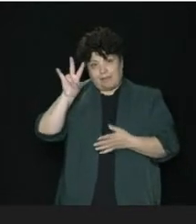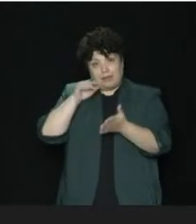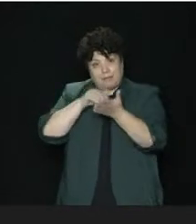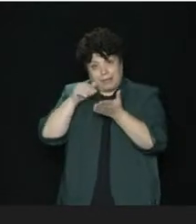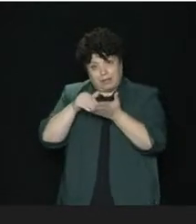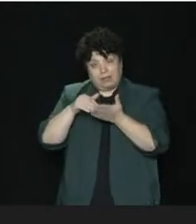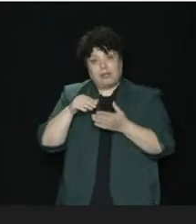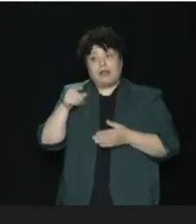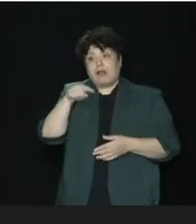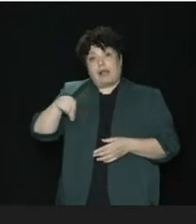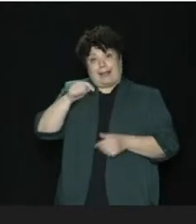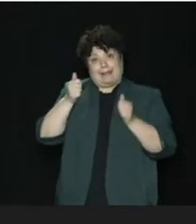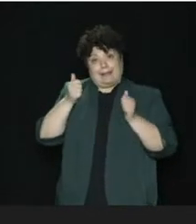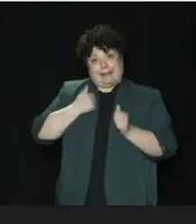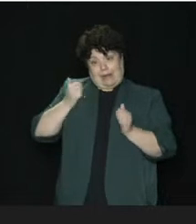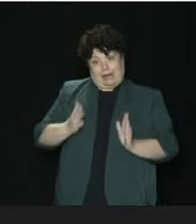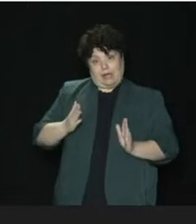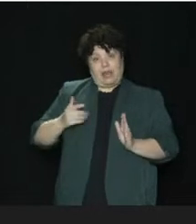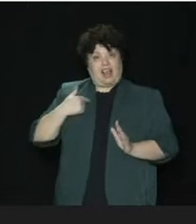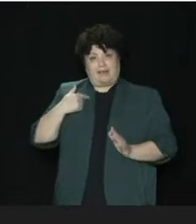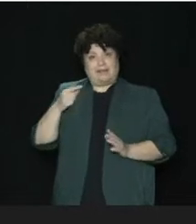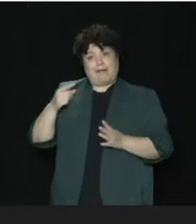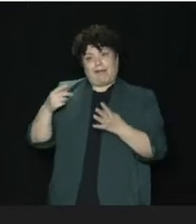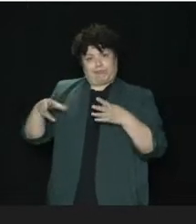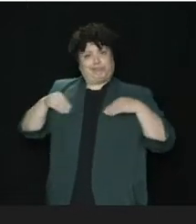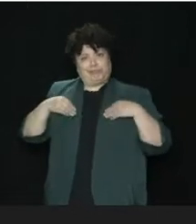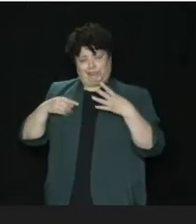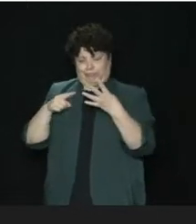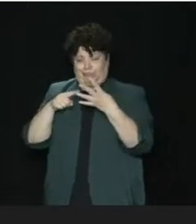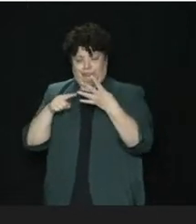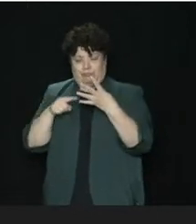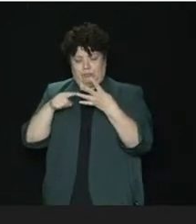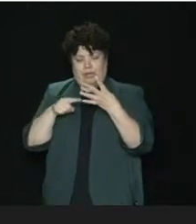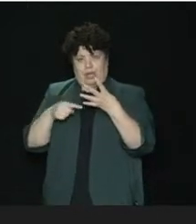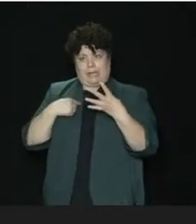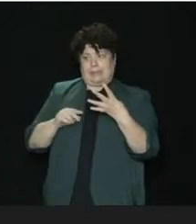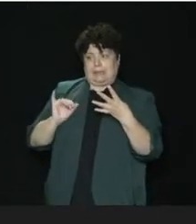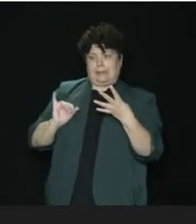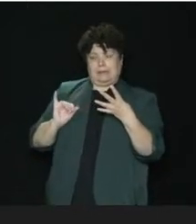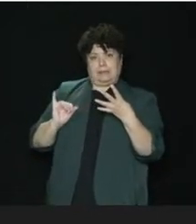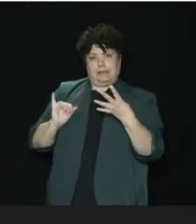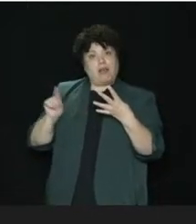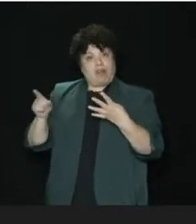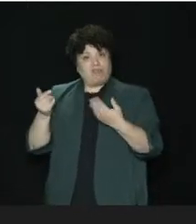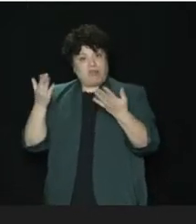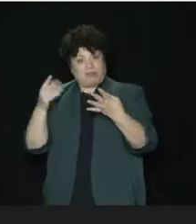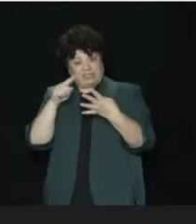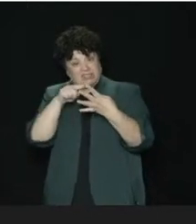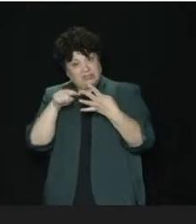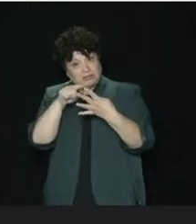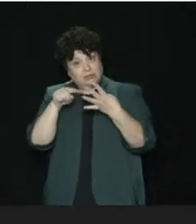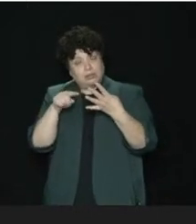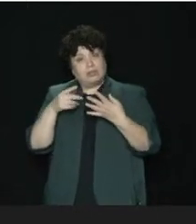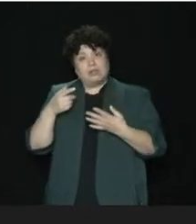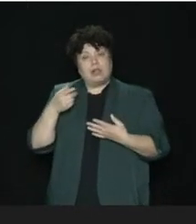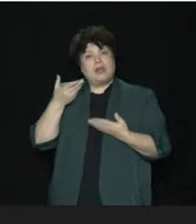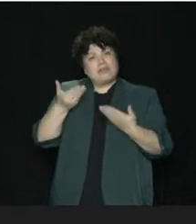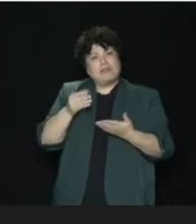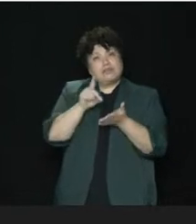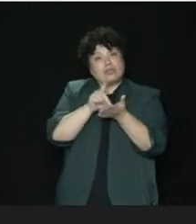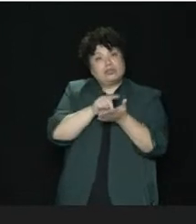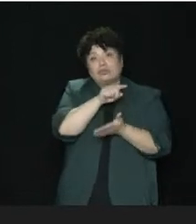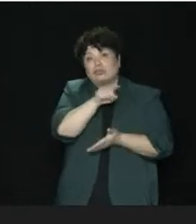vaccines, I wanted to know, what do you think of that, first of all? And second of all, we're hearing from doctors that are saying that what NASTI is doing right now is